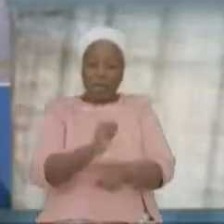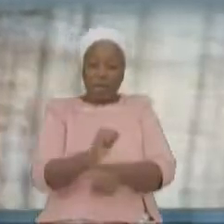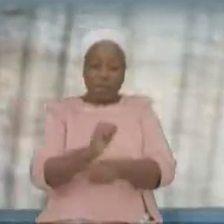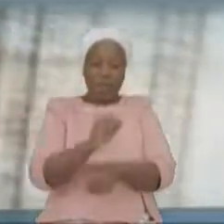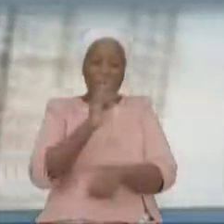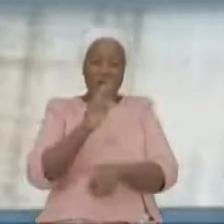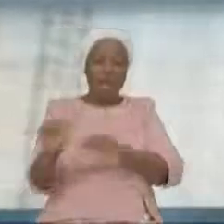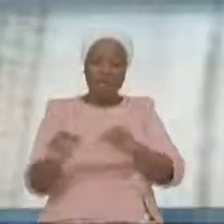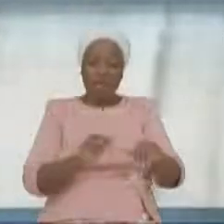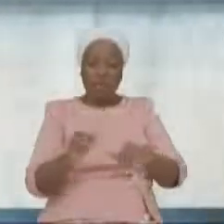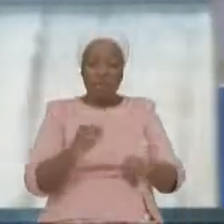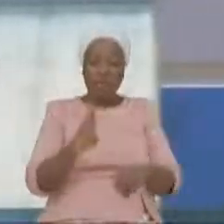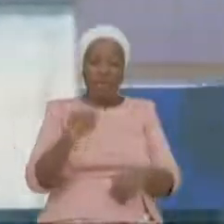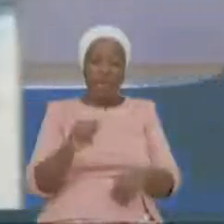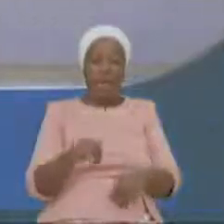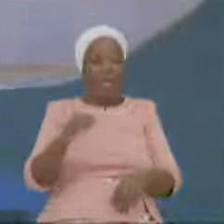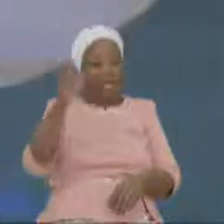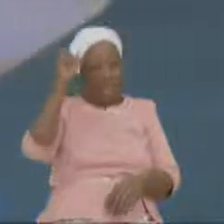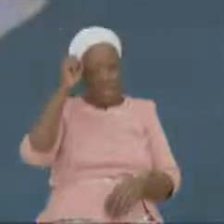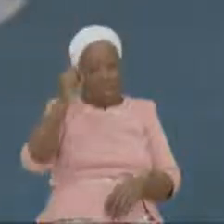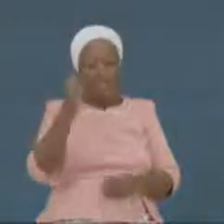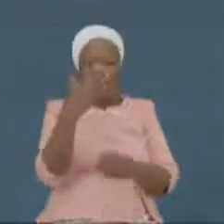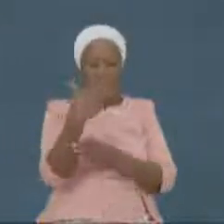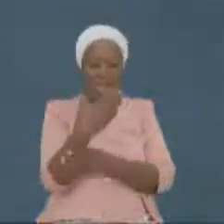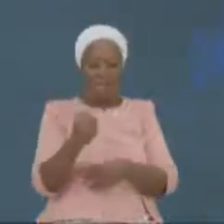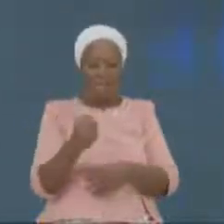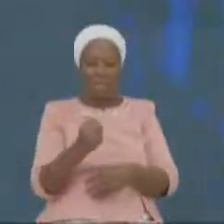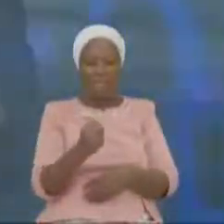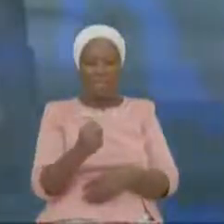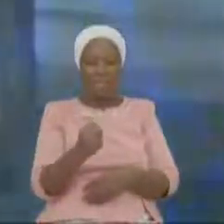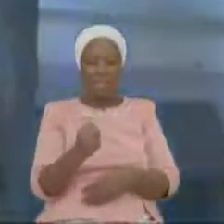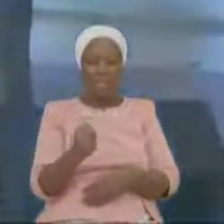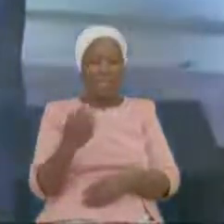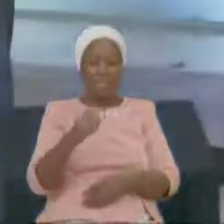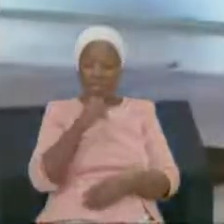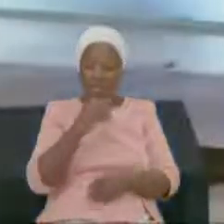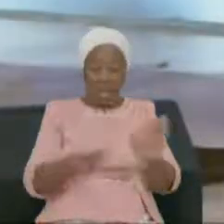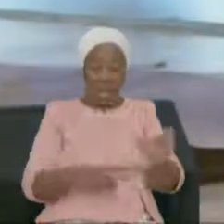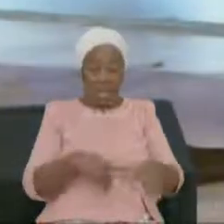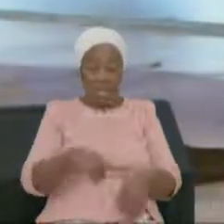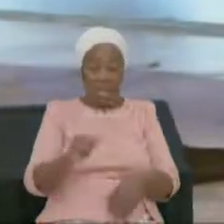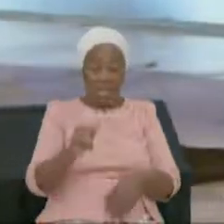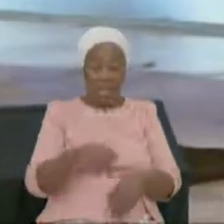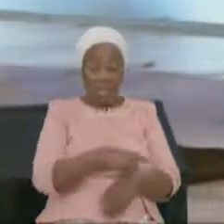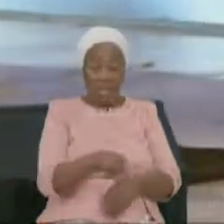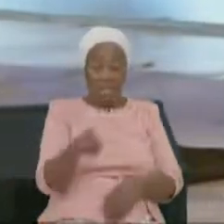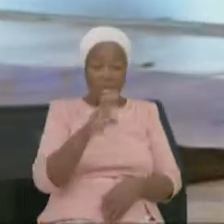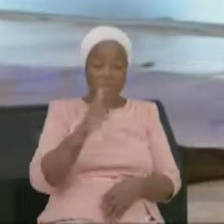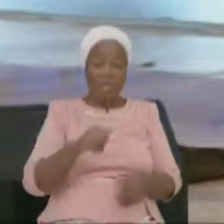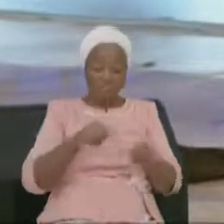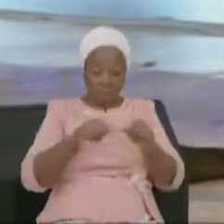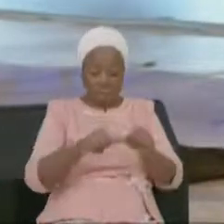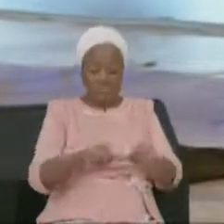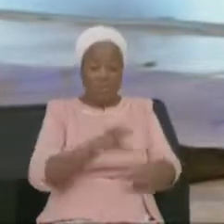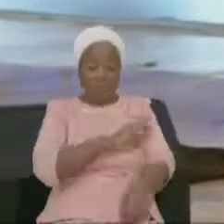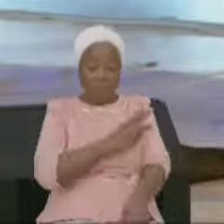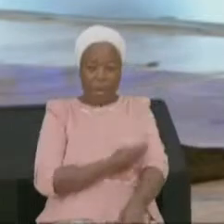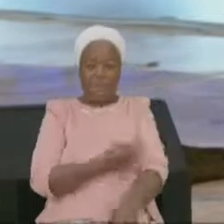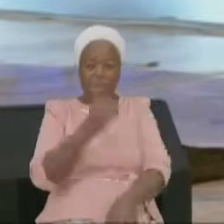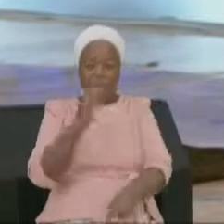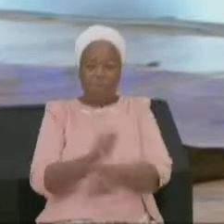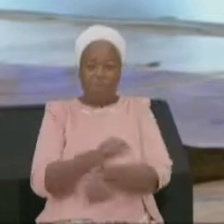wrought by his hands? He had not died yet. Those are consistent mighty works